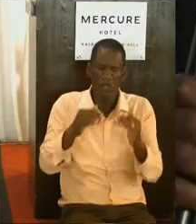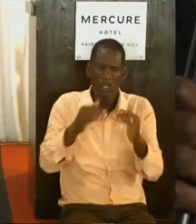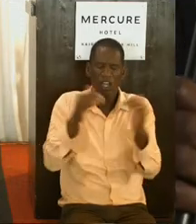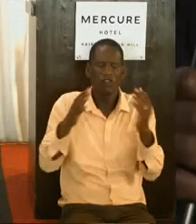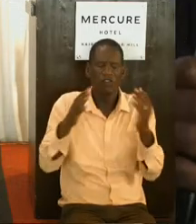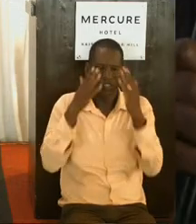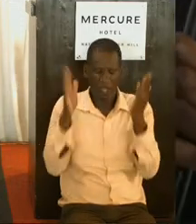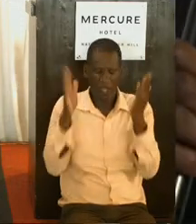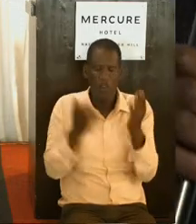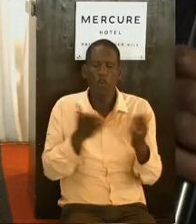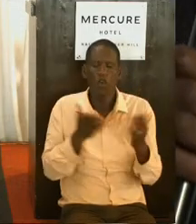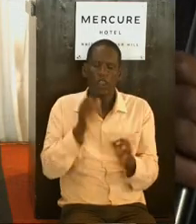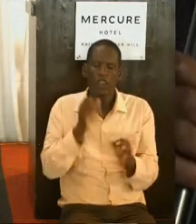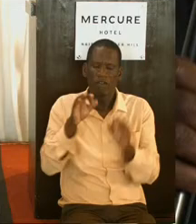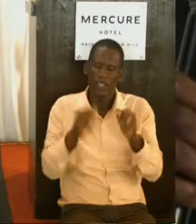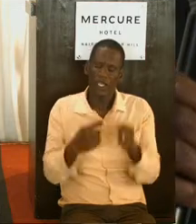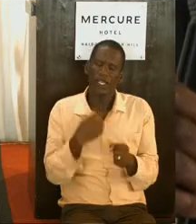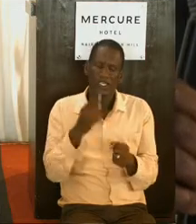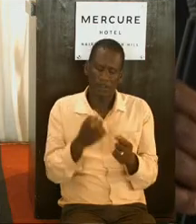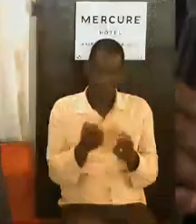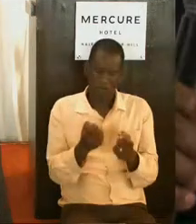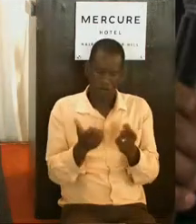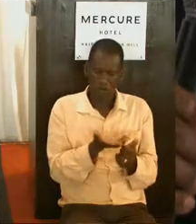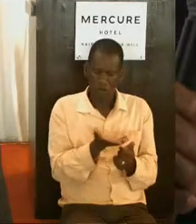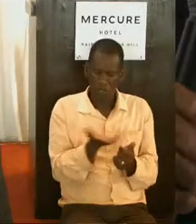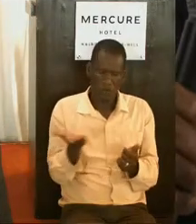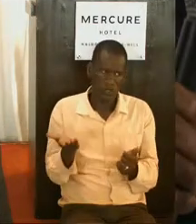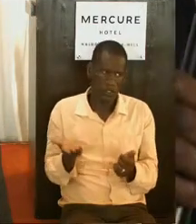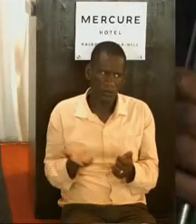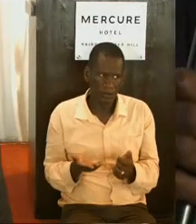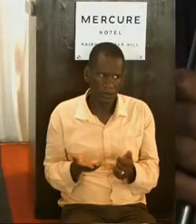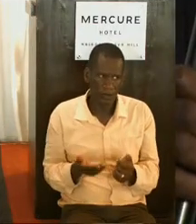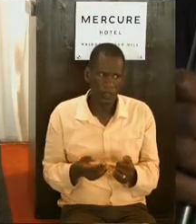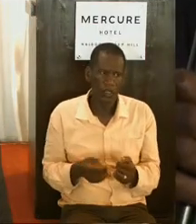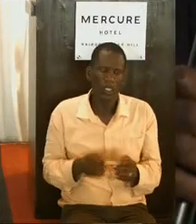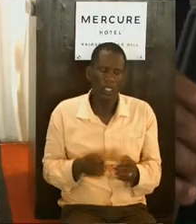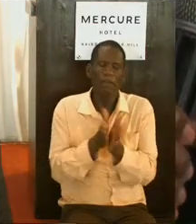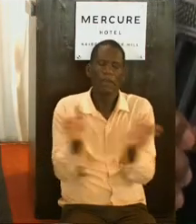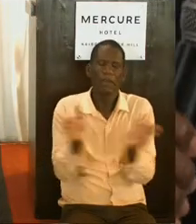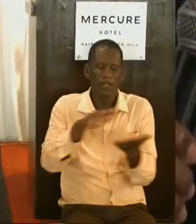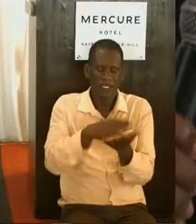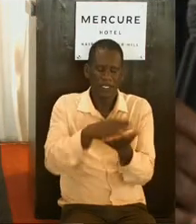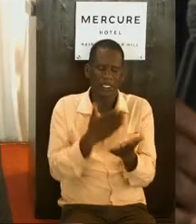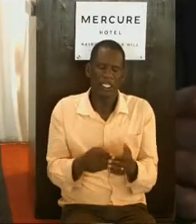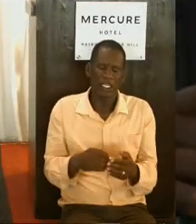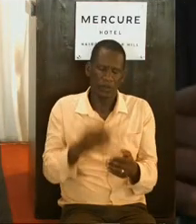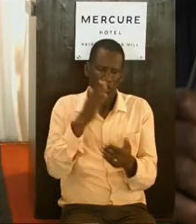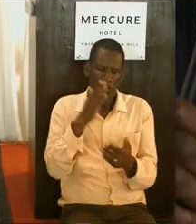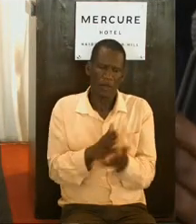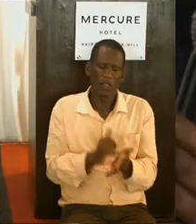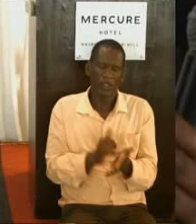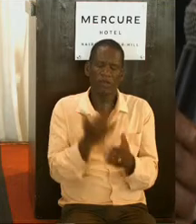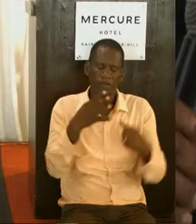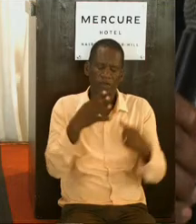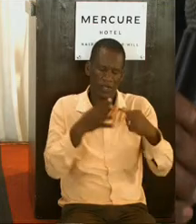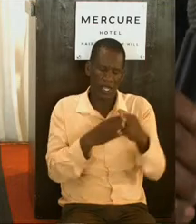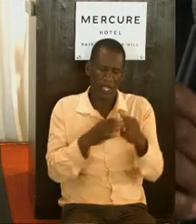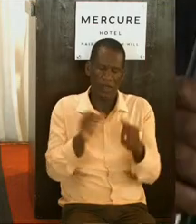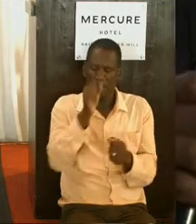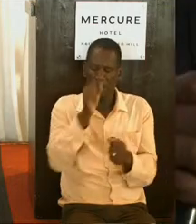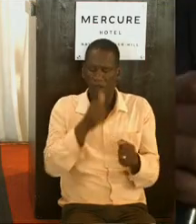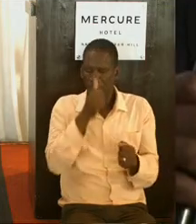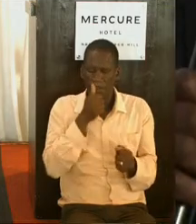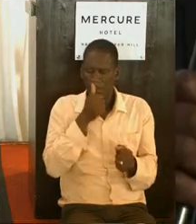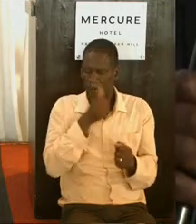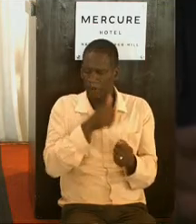awareness where if I may just point out a few of those within the public sector it was found to be 59 percent and